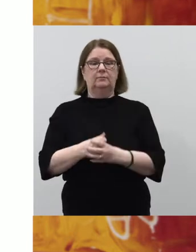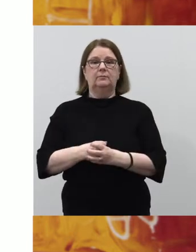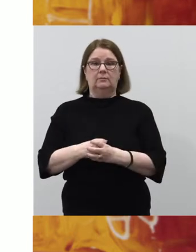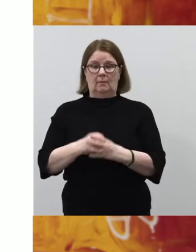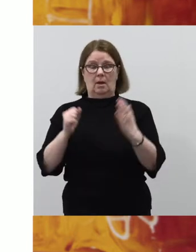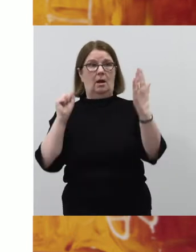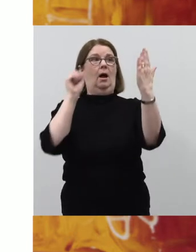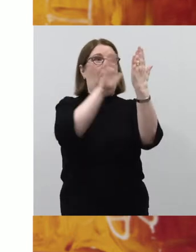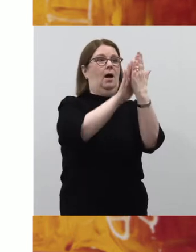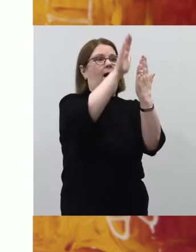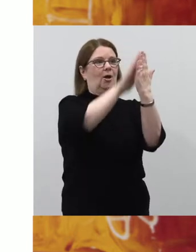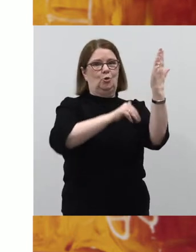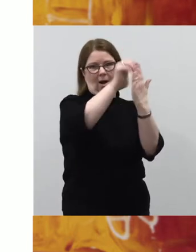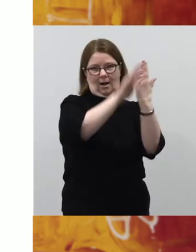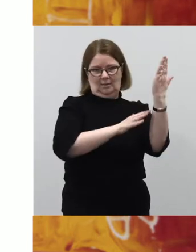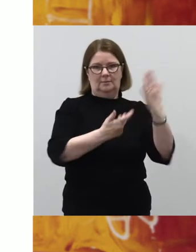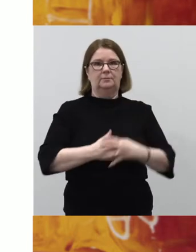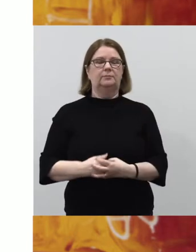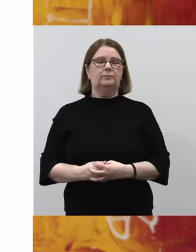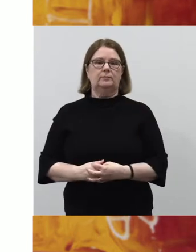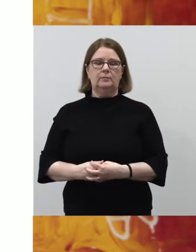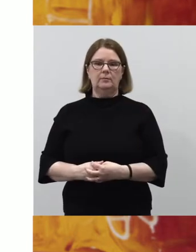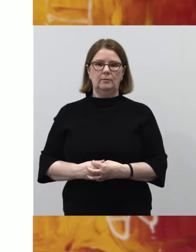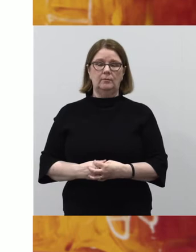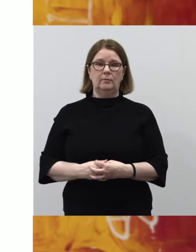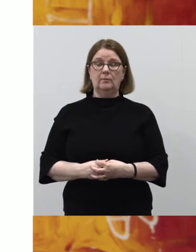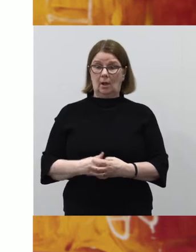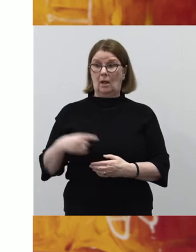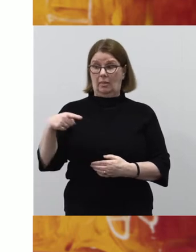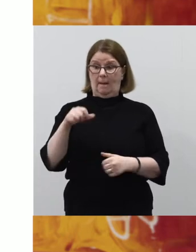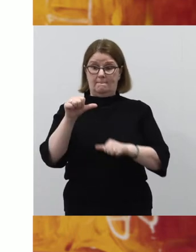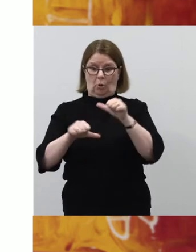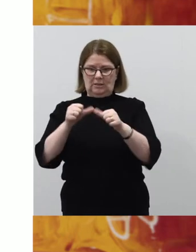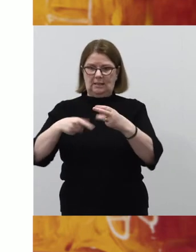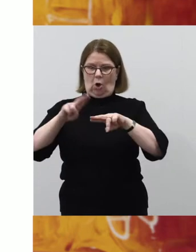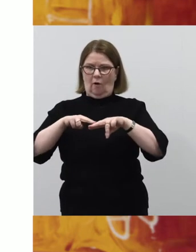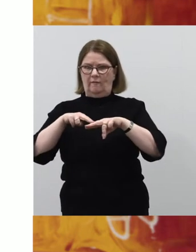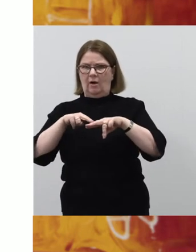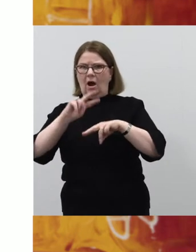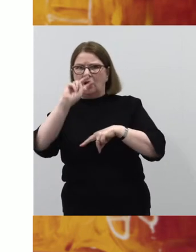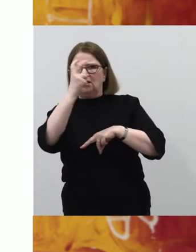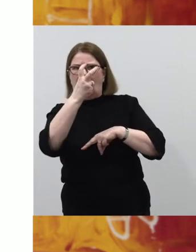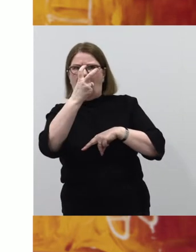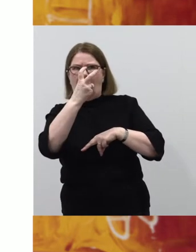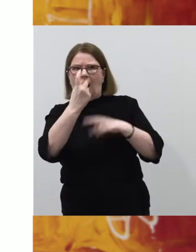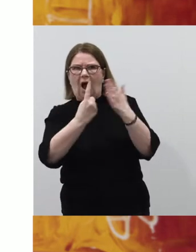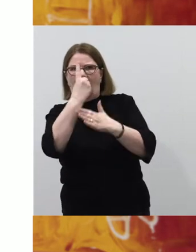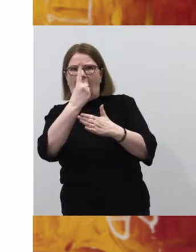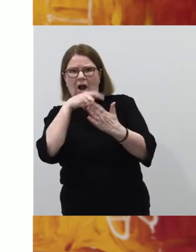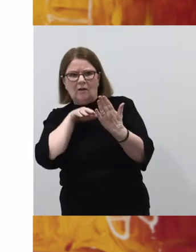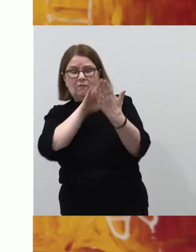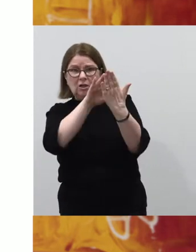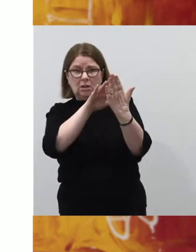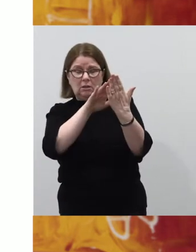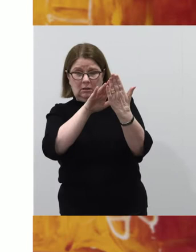worldwide. One in three Australians aged 16 to 85 has experienced some form of mental illness,